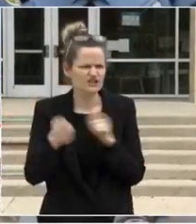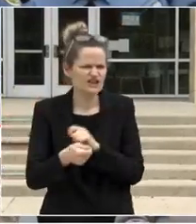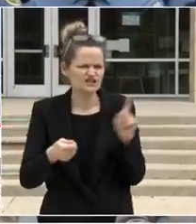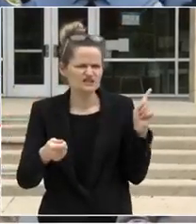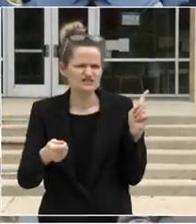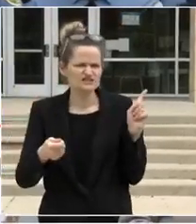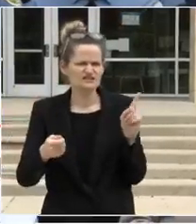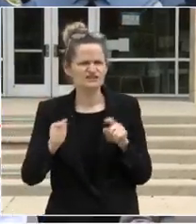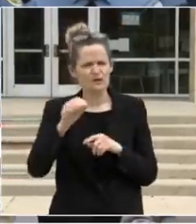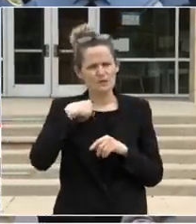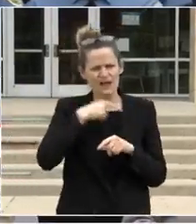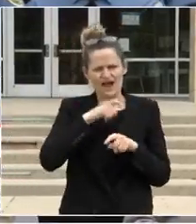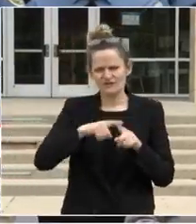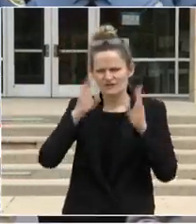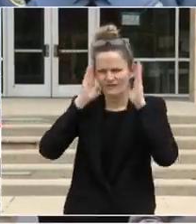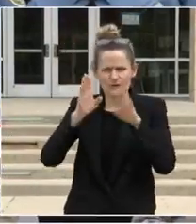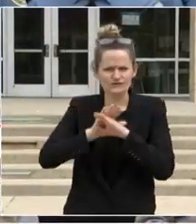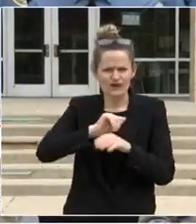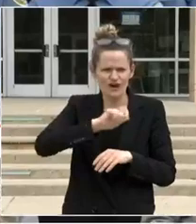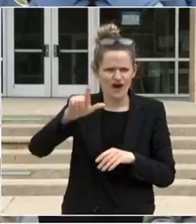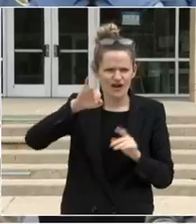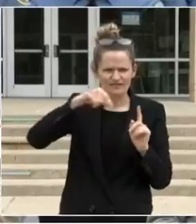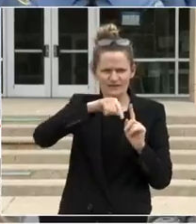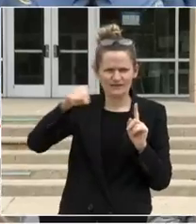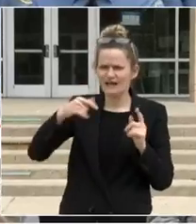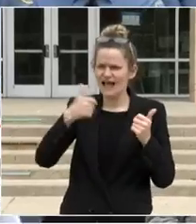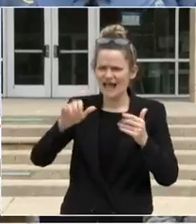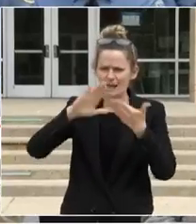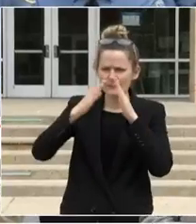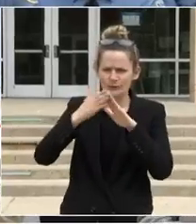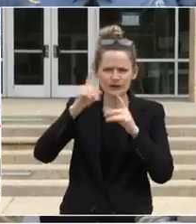Thank you. Any community questions? Yes, ma'am. Commissioner?